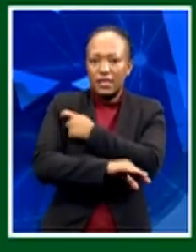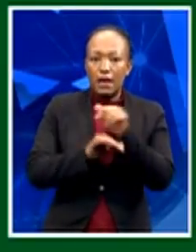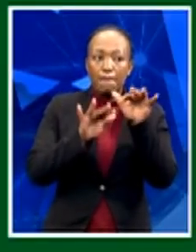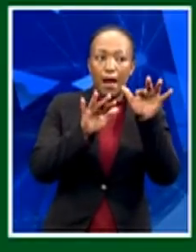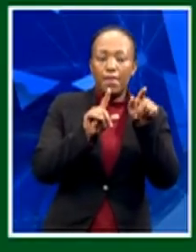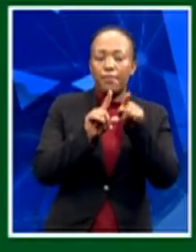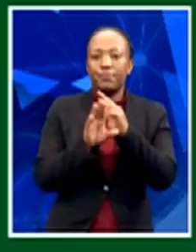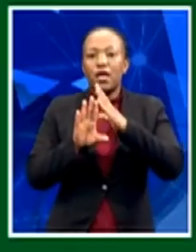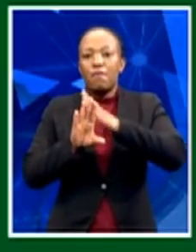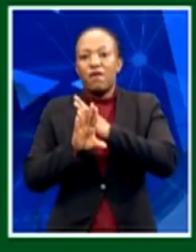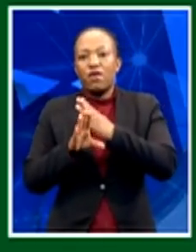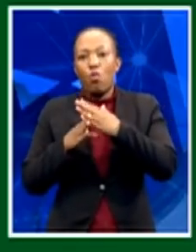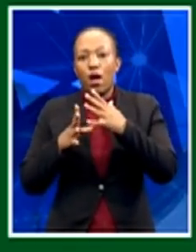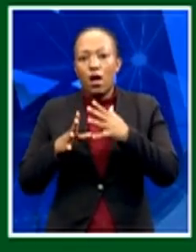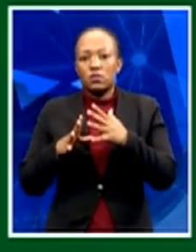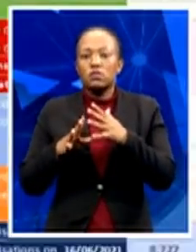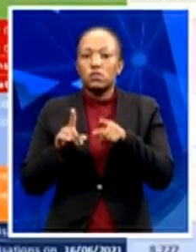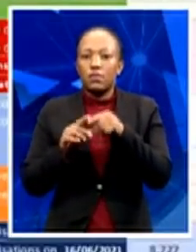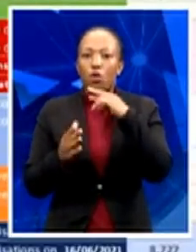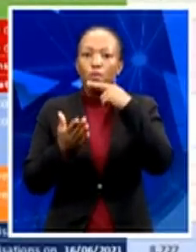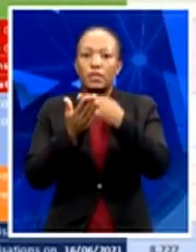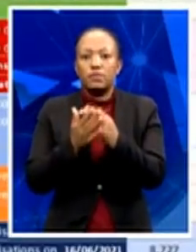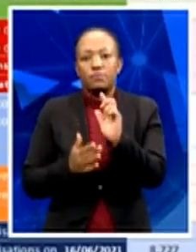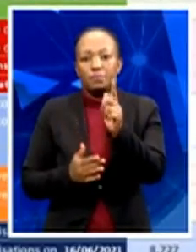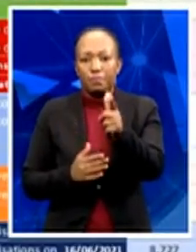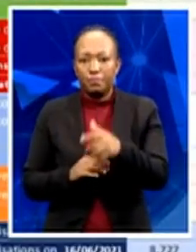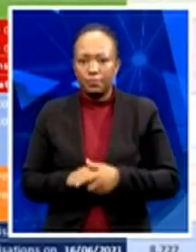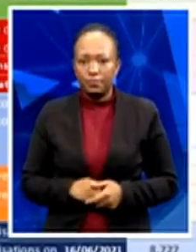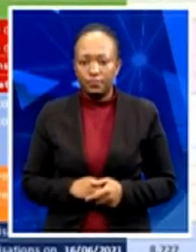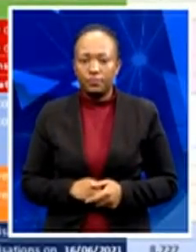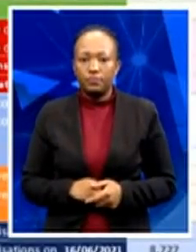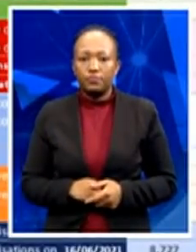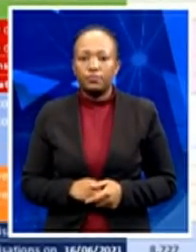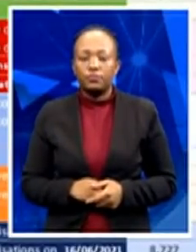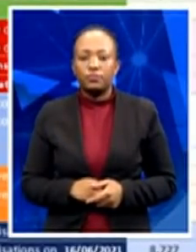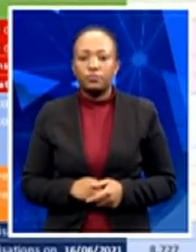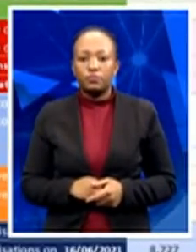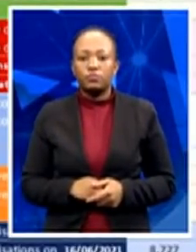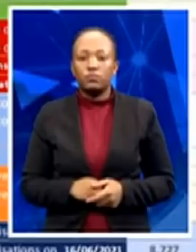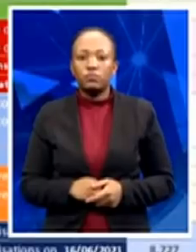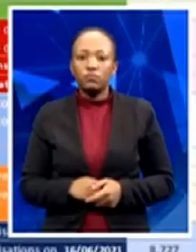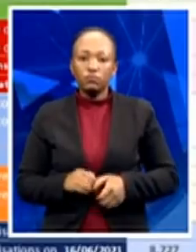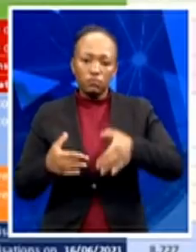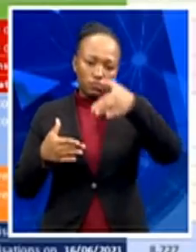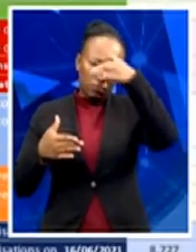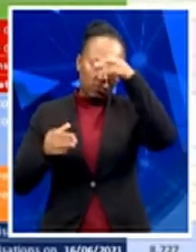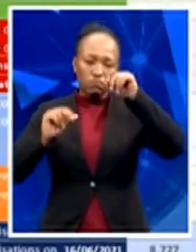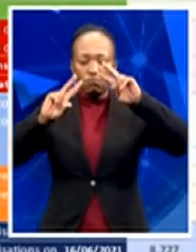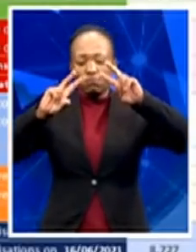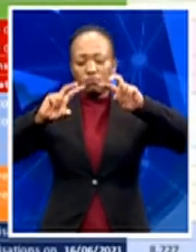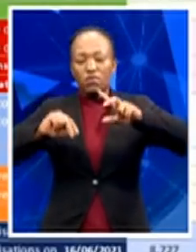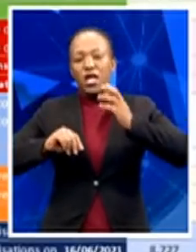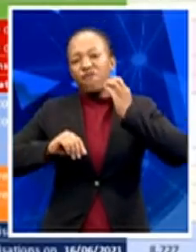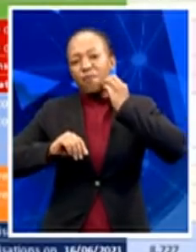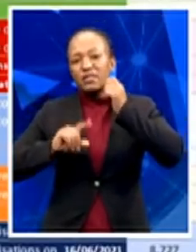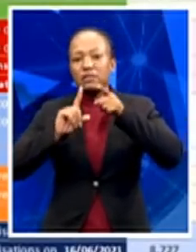recommendations. In terms of epidemiology and surveillance, we want to indicate to the